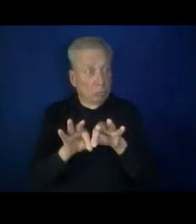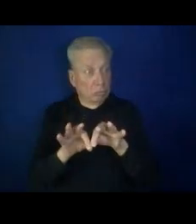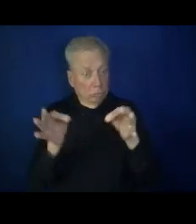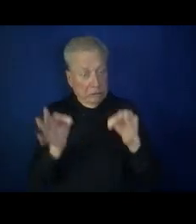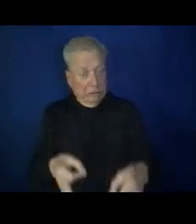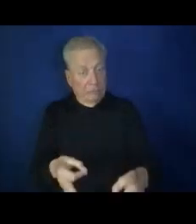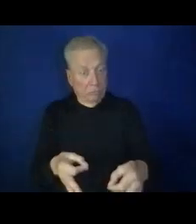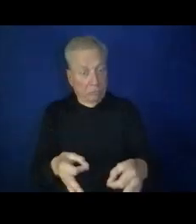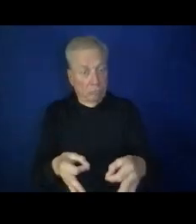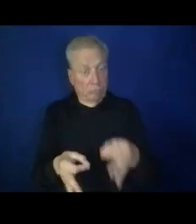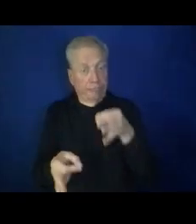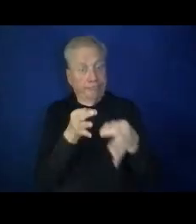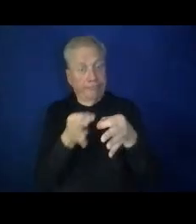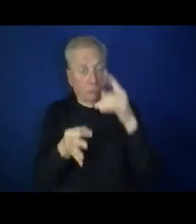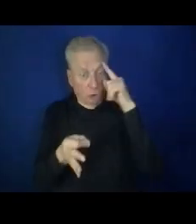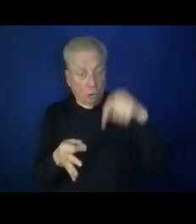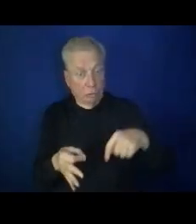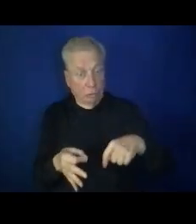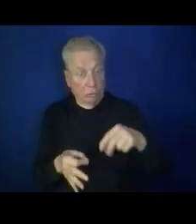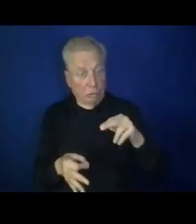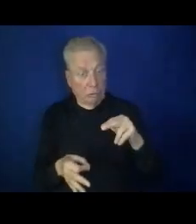park.